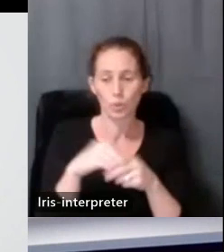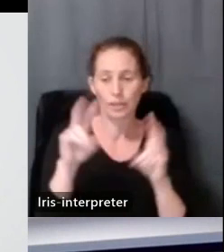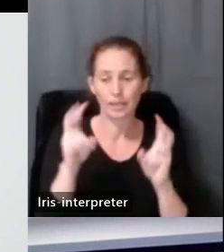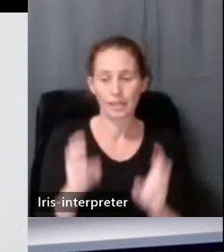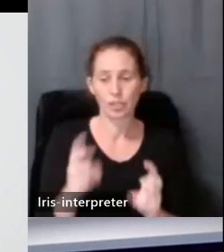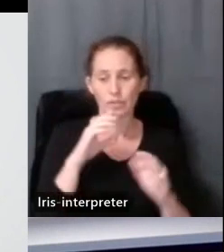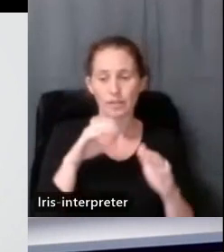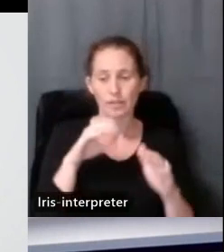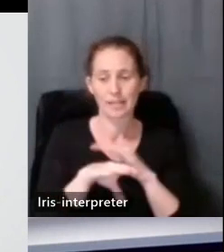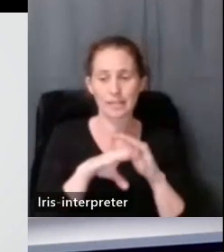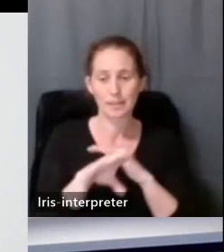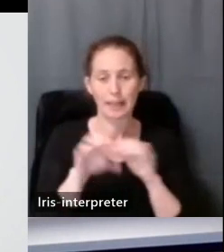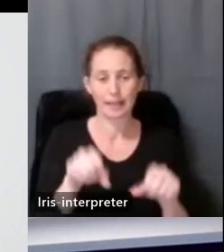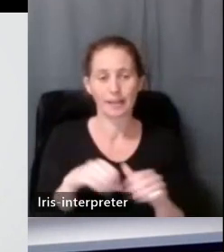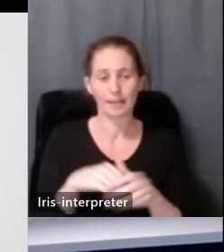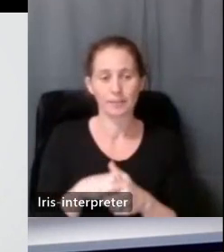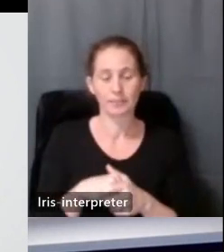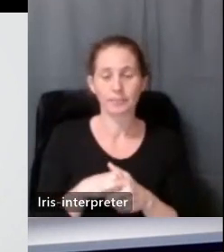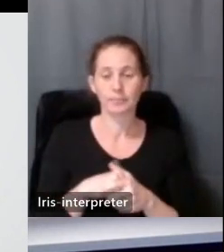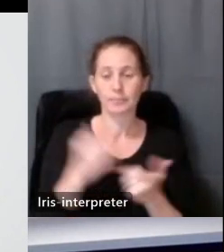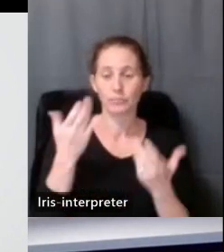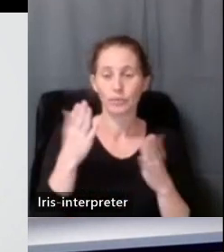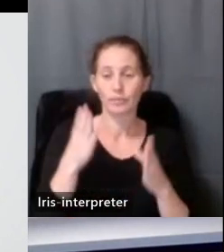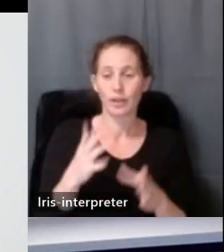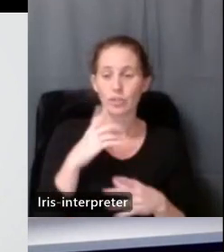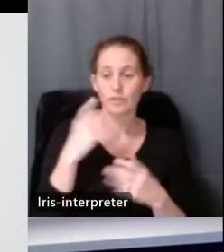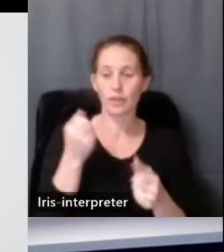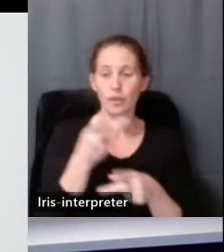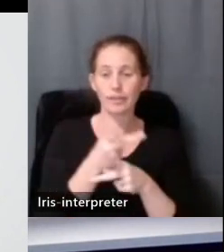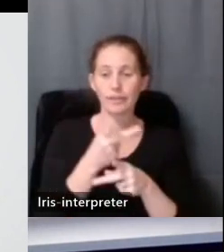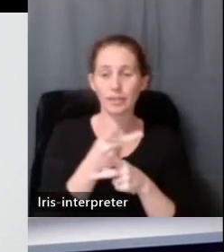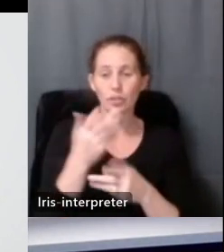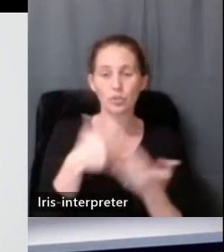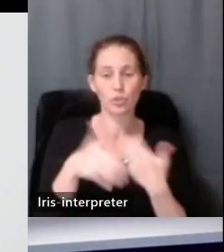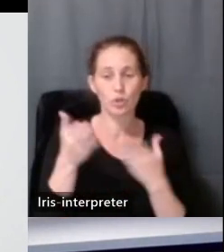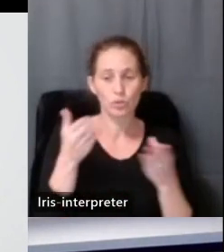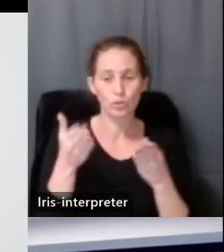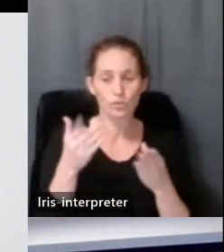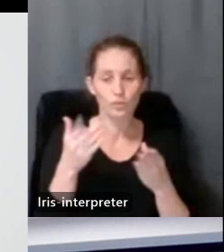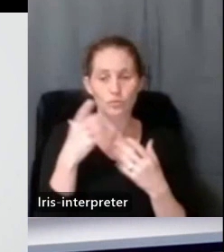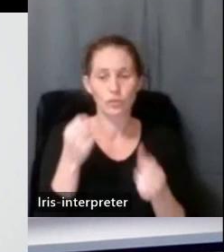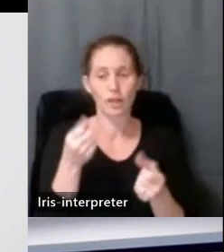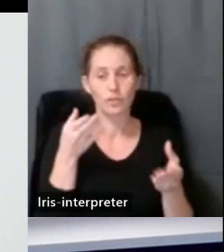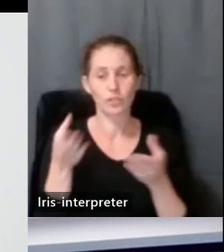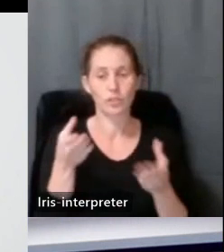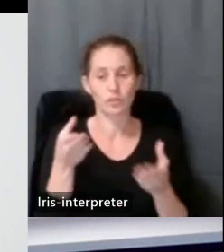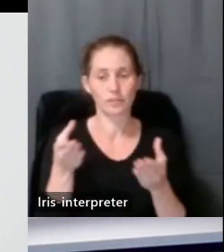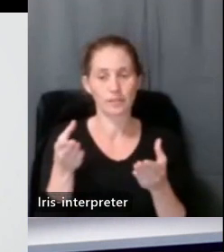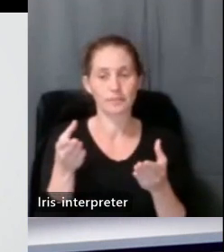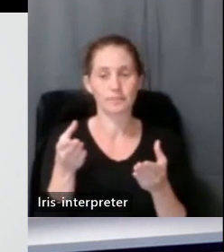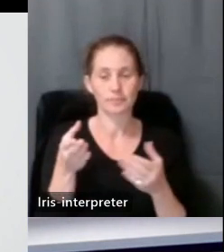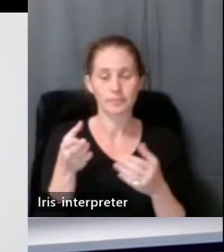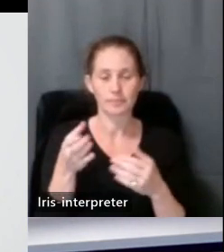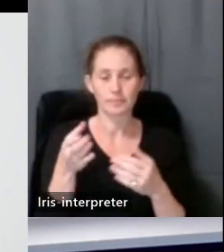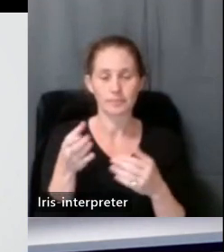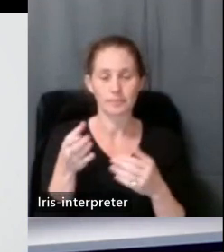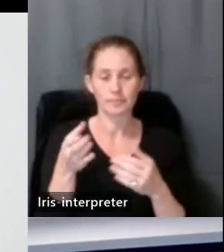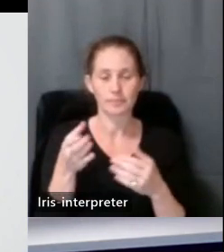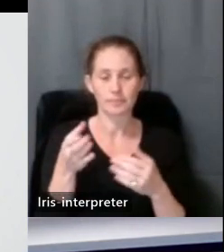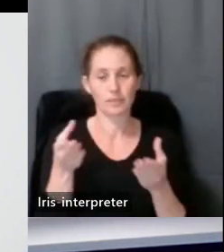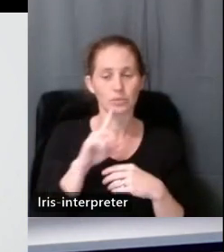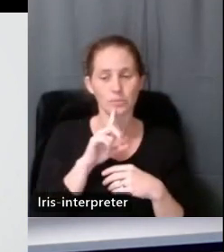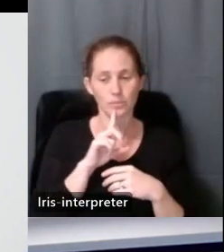of accessibility. Providers of healthcare, social services, and recovery services have to